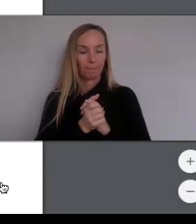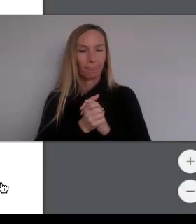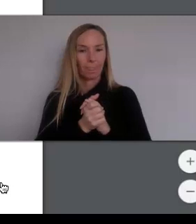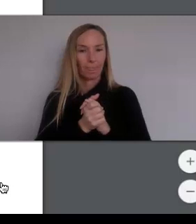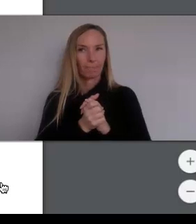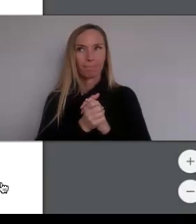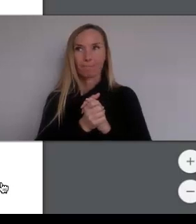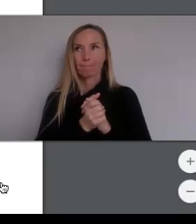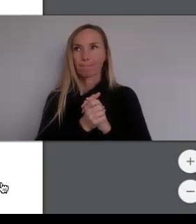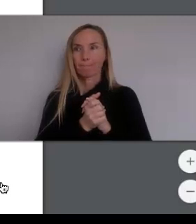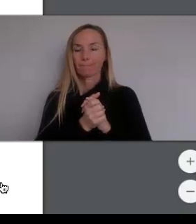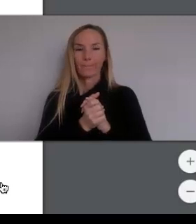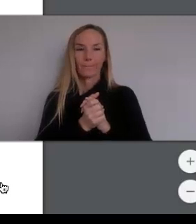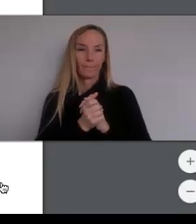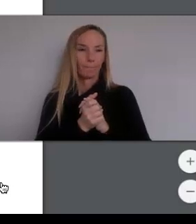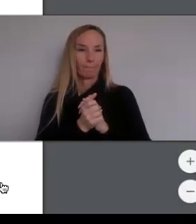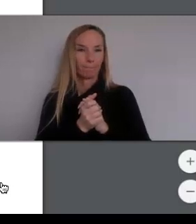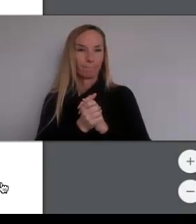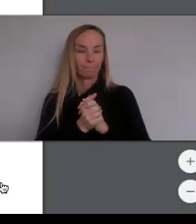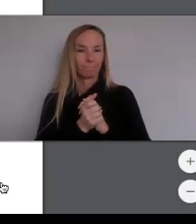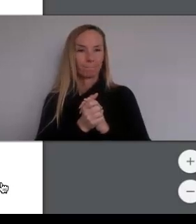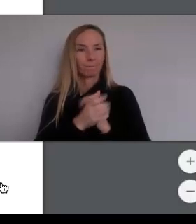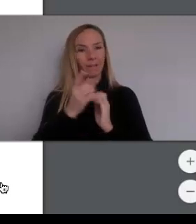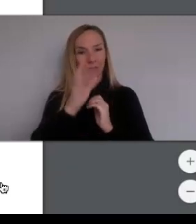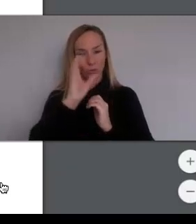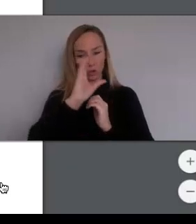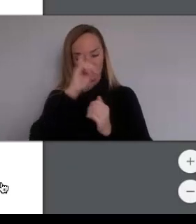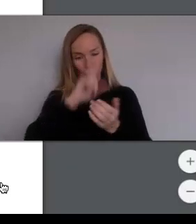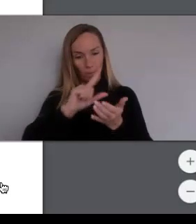know, so if you're looking at print sources,